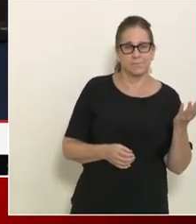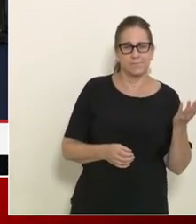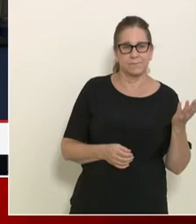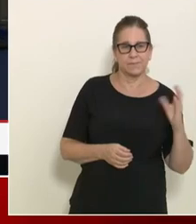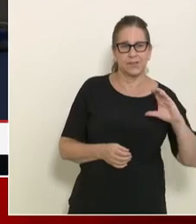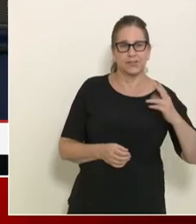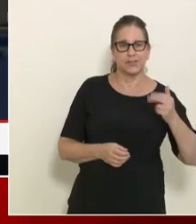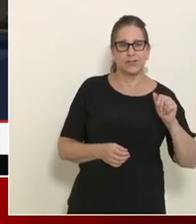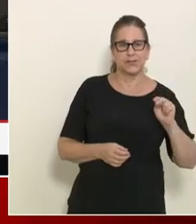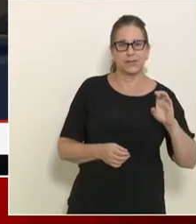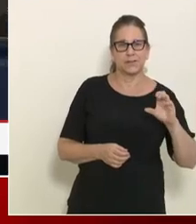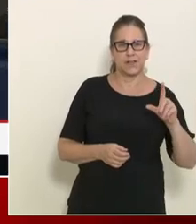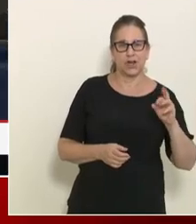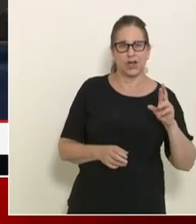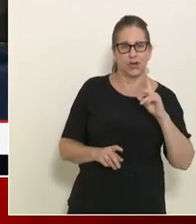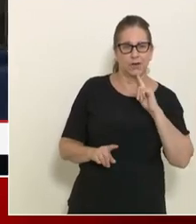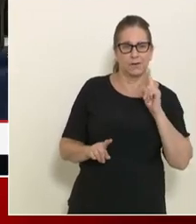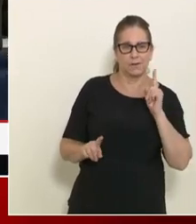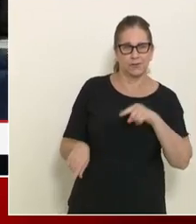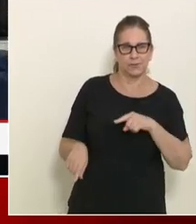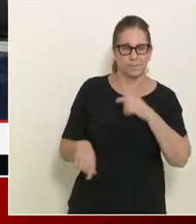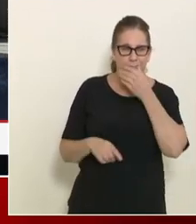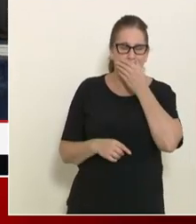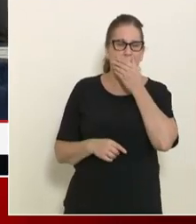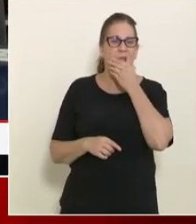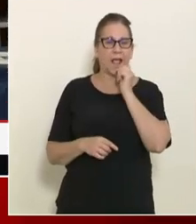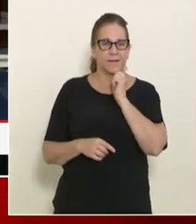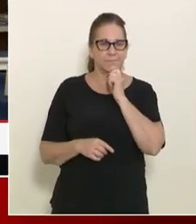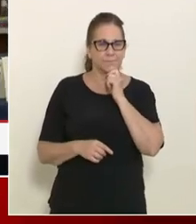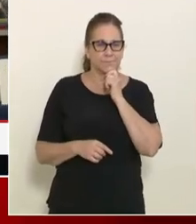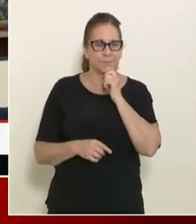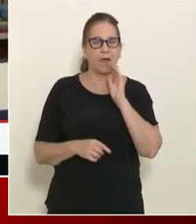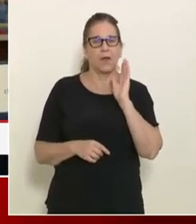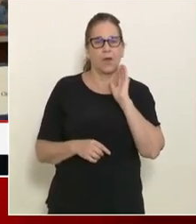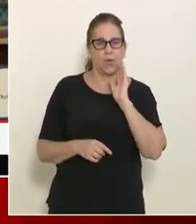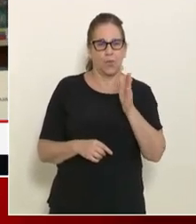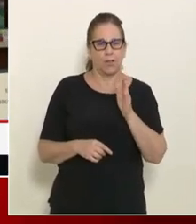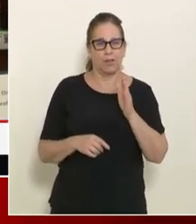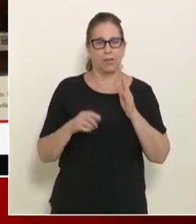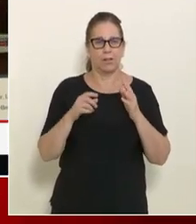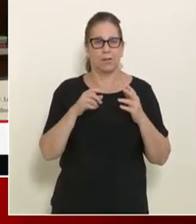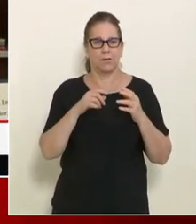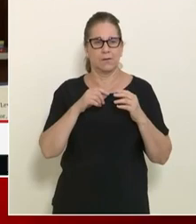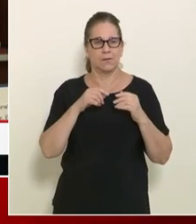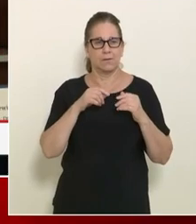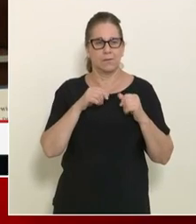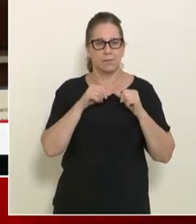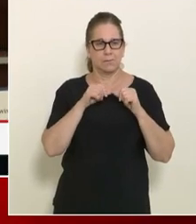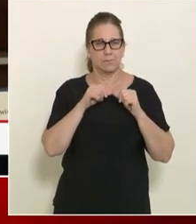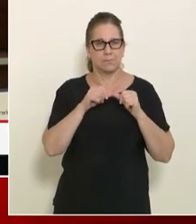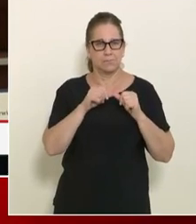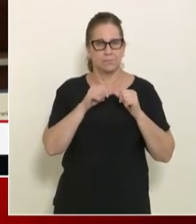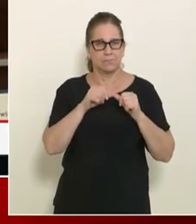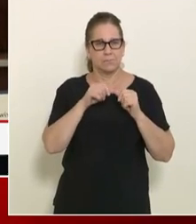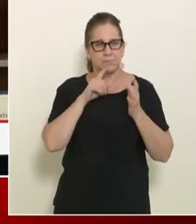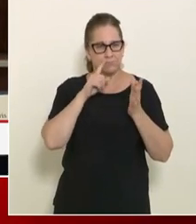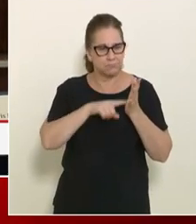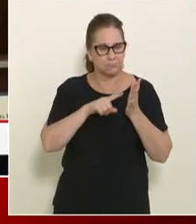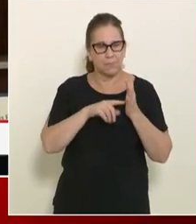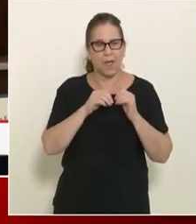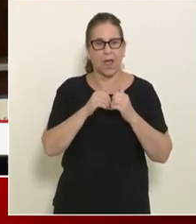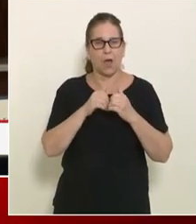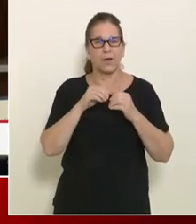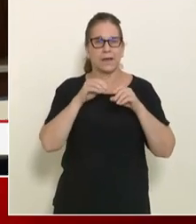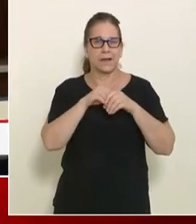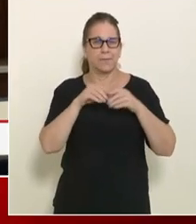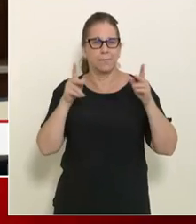as we start the school year, we will continue to explore in-person experiences for students and staff in our